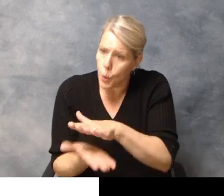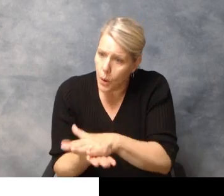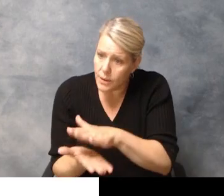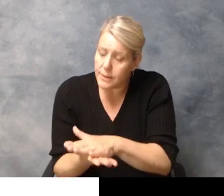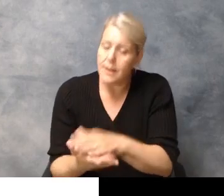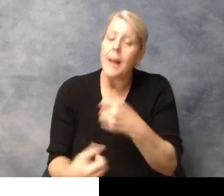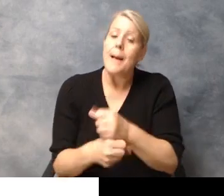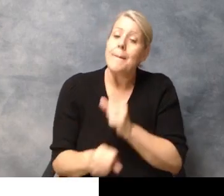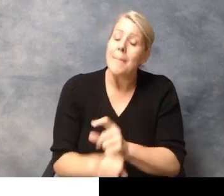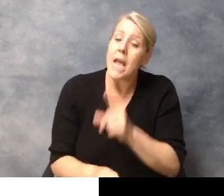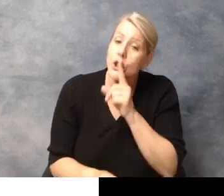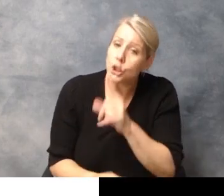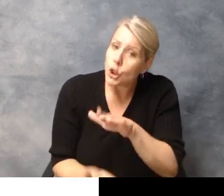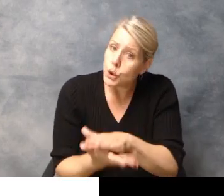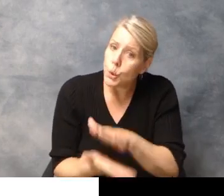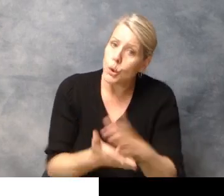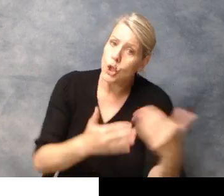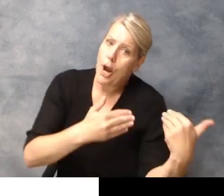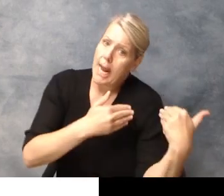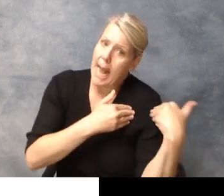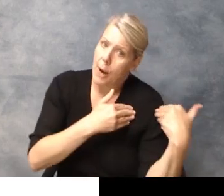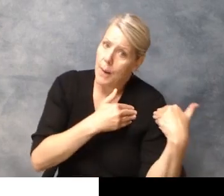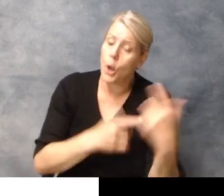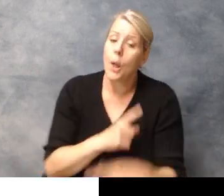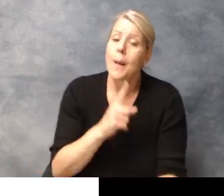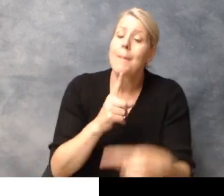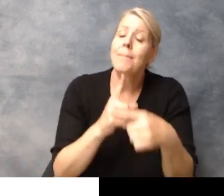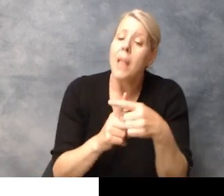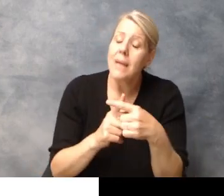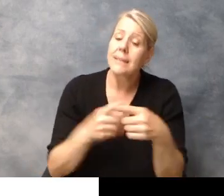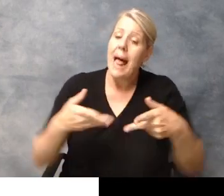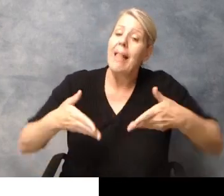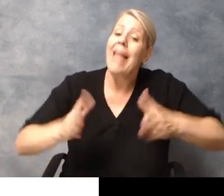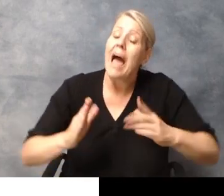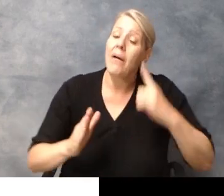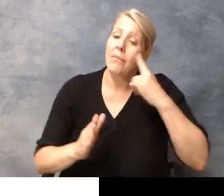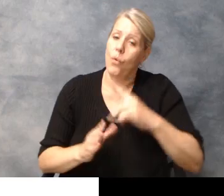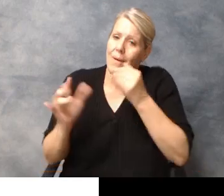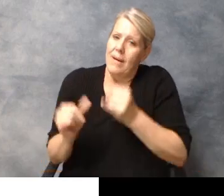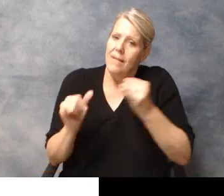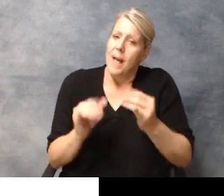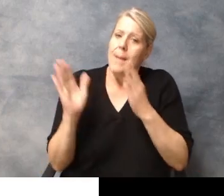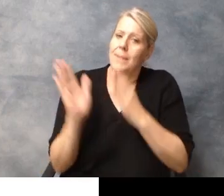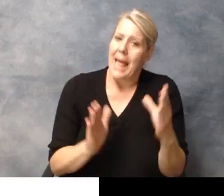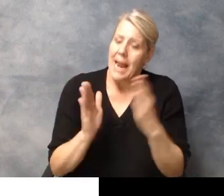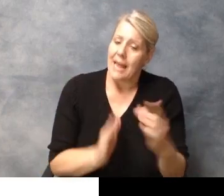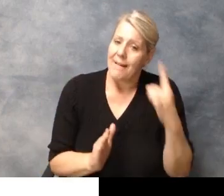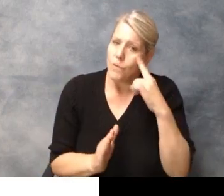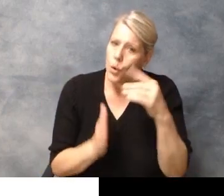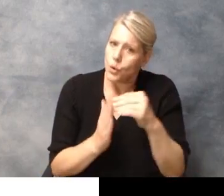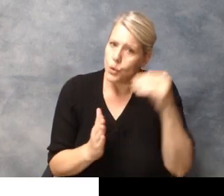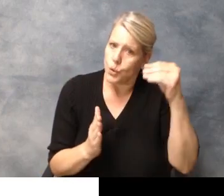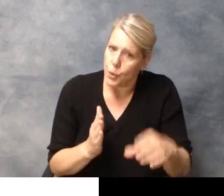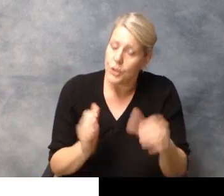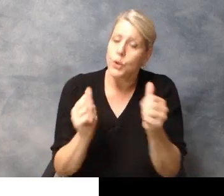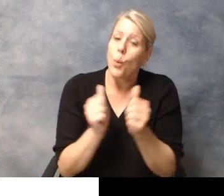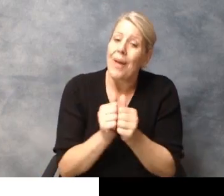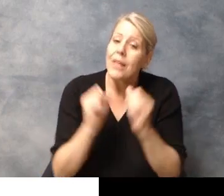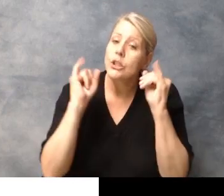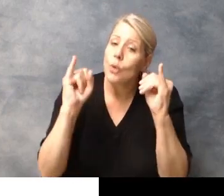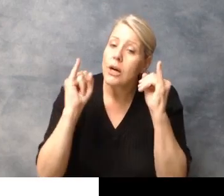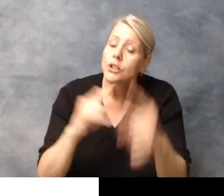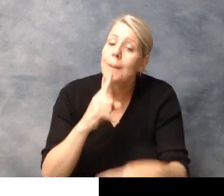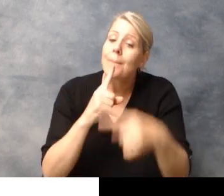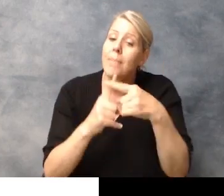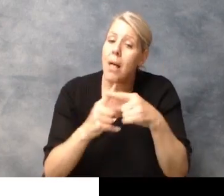schools accountable, and allow for individualized planning for student instruction and assessment.